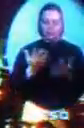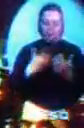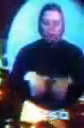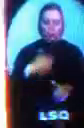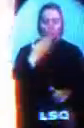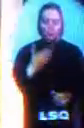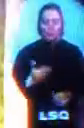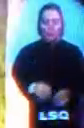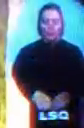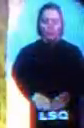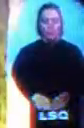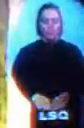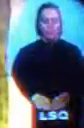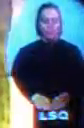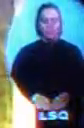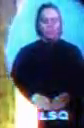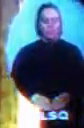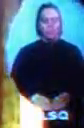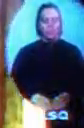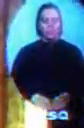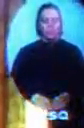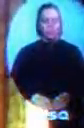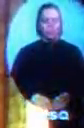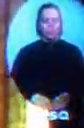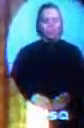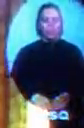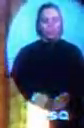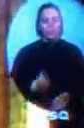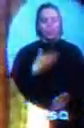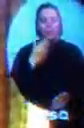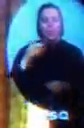The best way to protect vulnerable